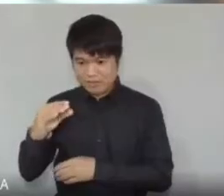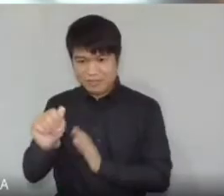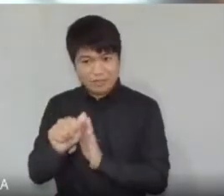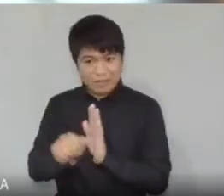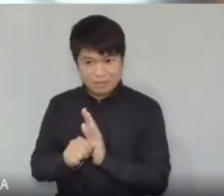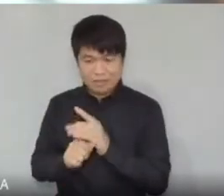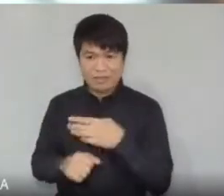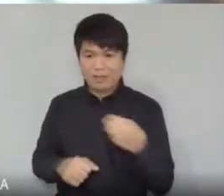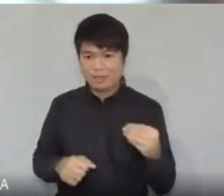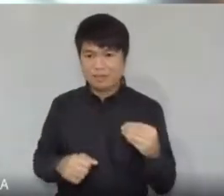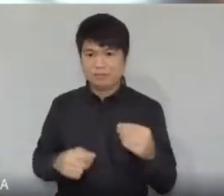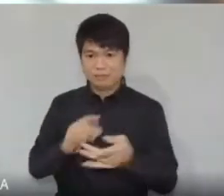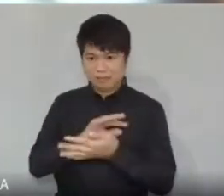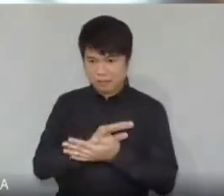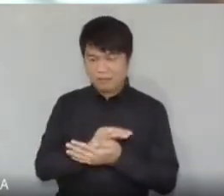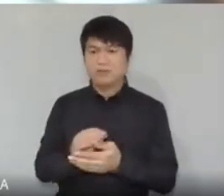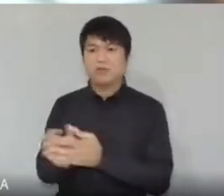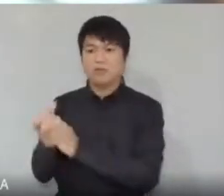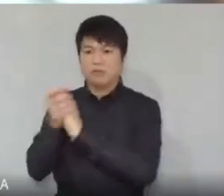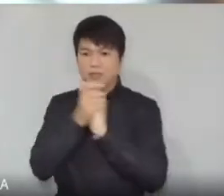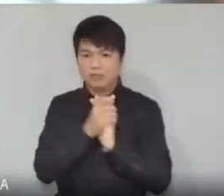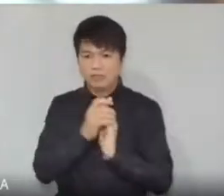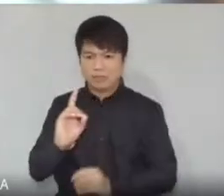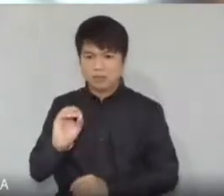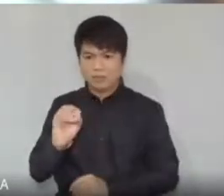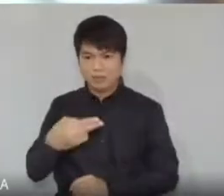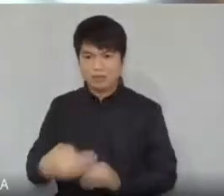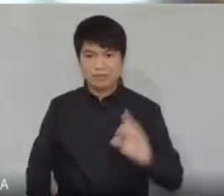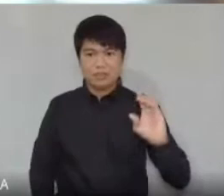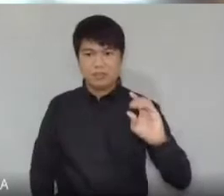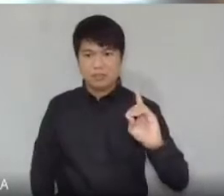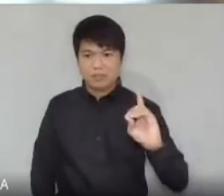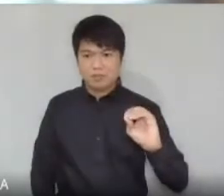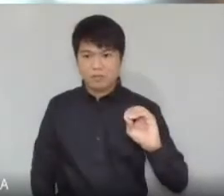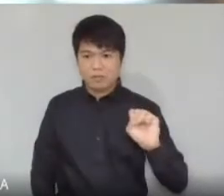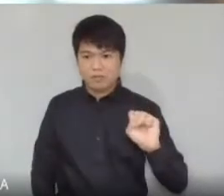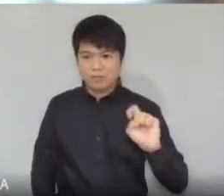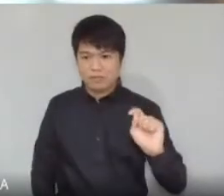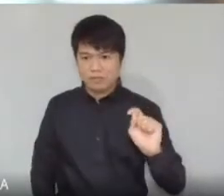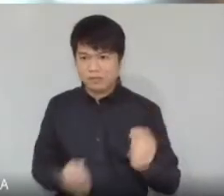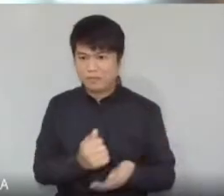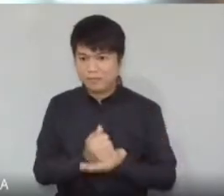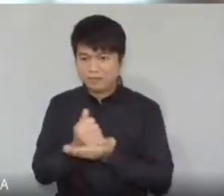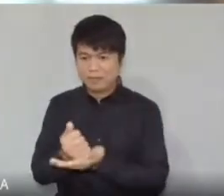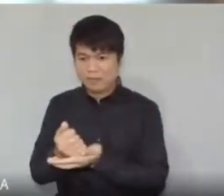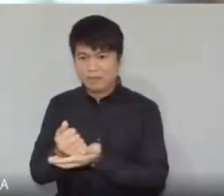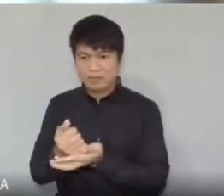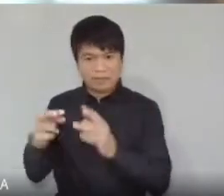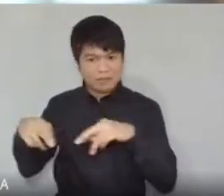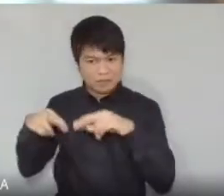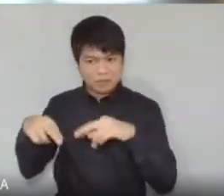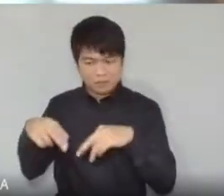as they jointly launched this Telehealth Policy eCongress. Since 2004, the National